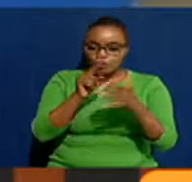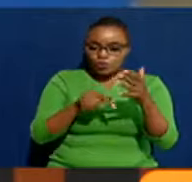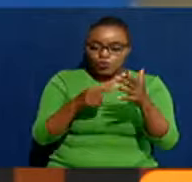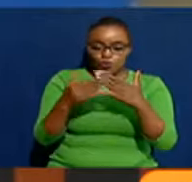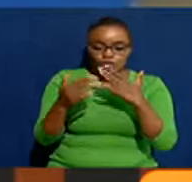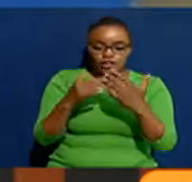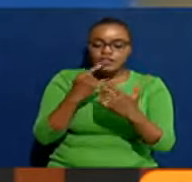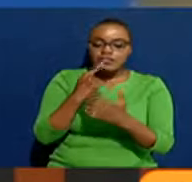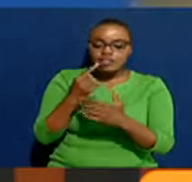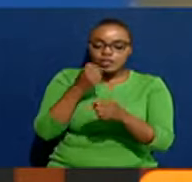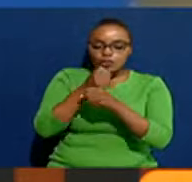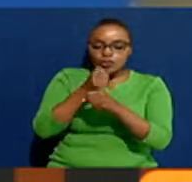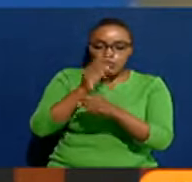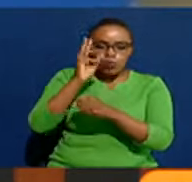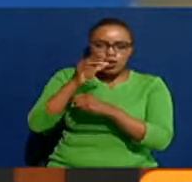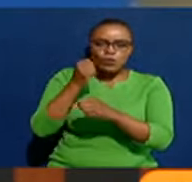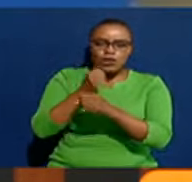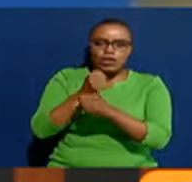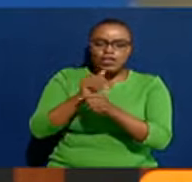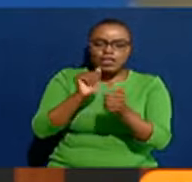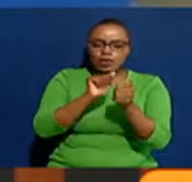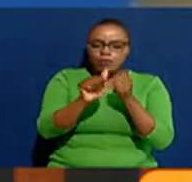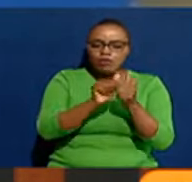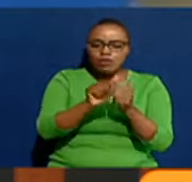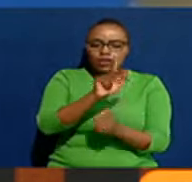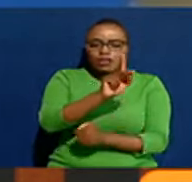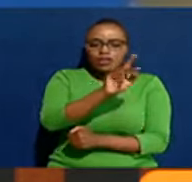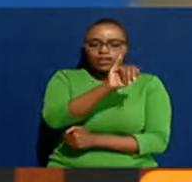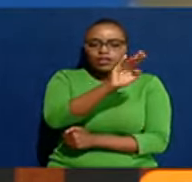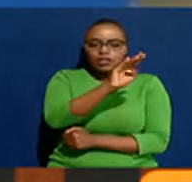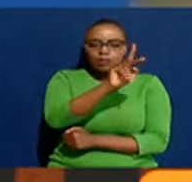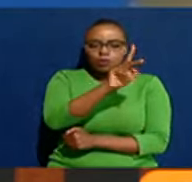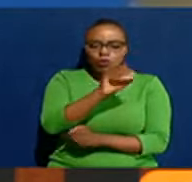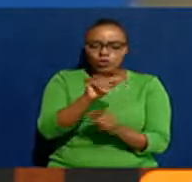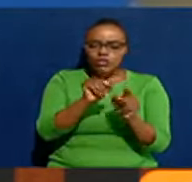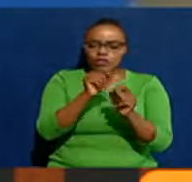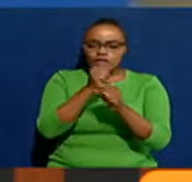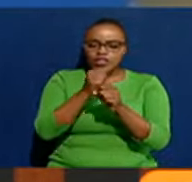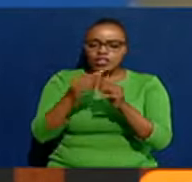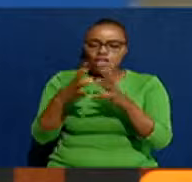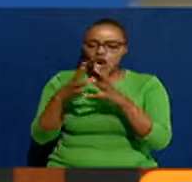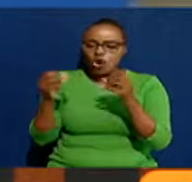will do. We did that for maize at Kiboko. We did that for cotton